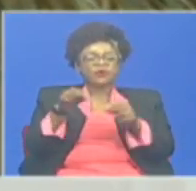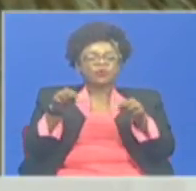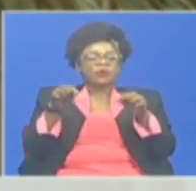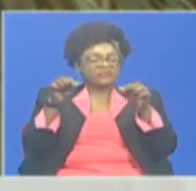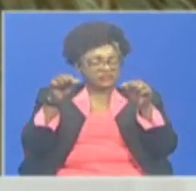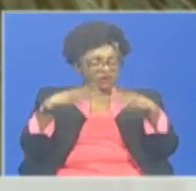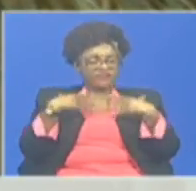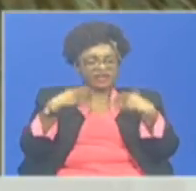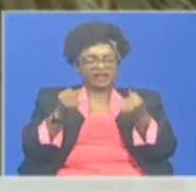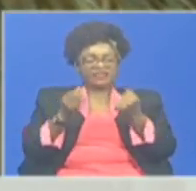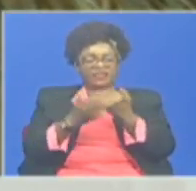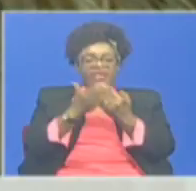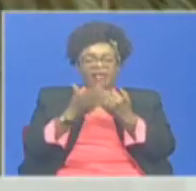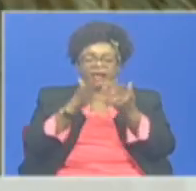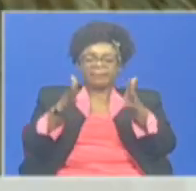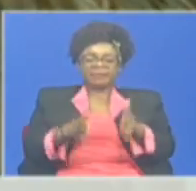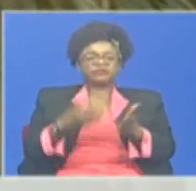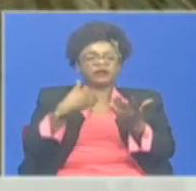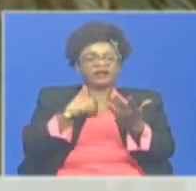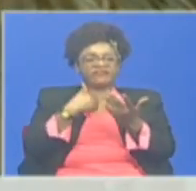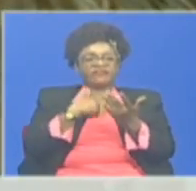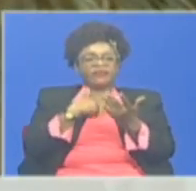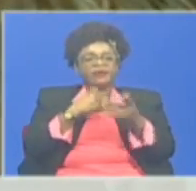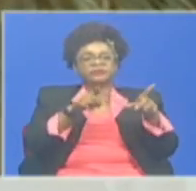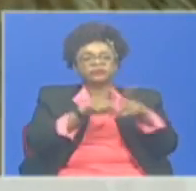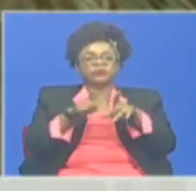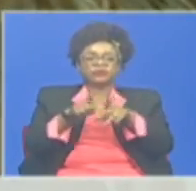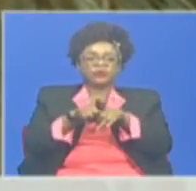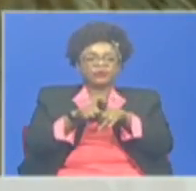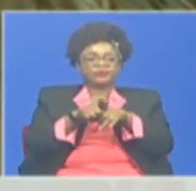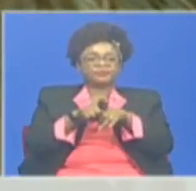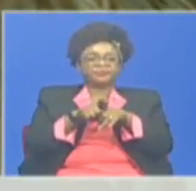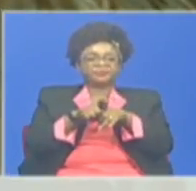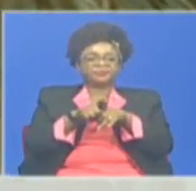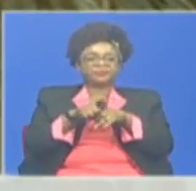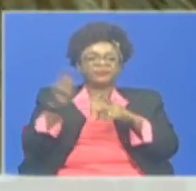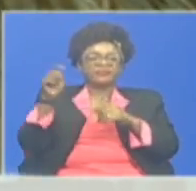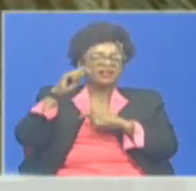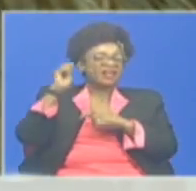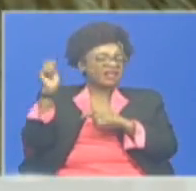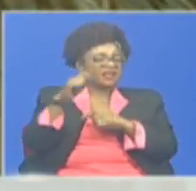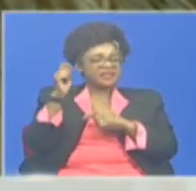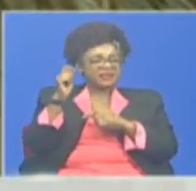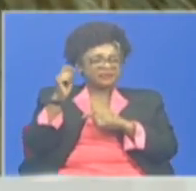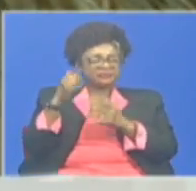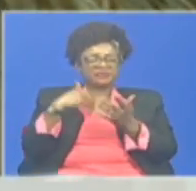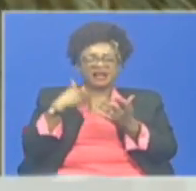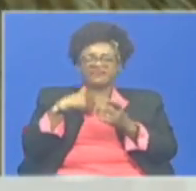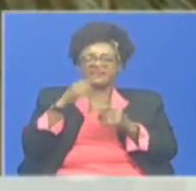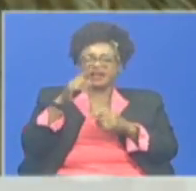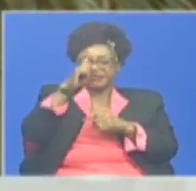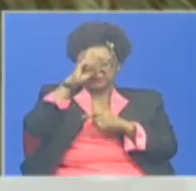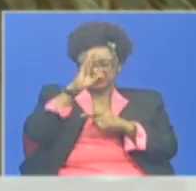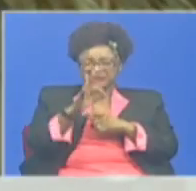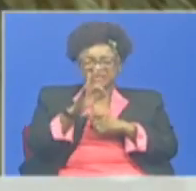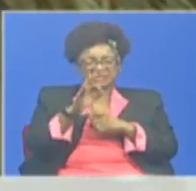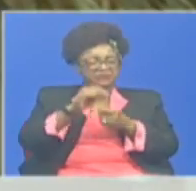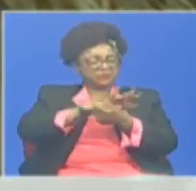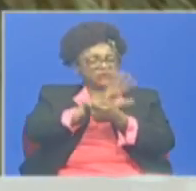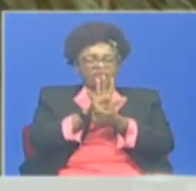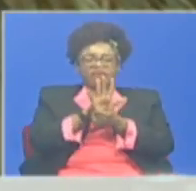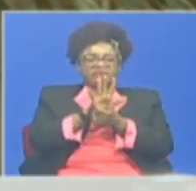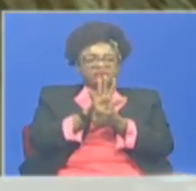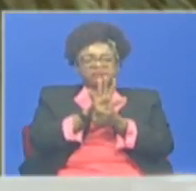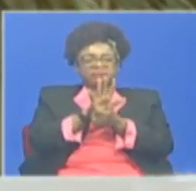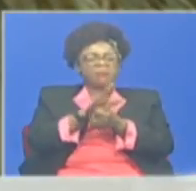a patient receives. And Kenya is yet to register crisis COVID-19 in